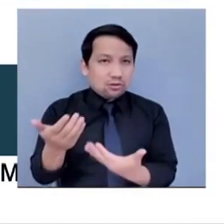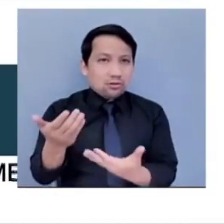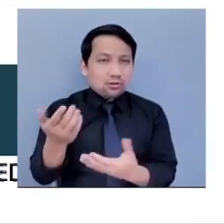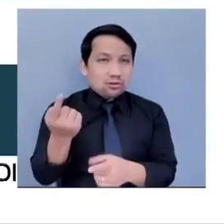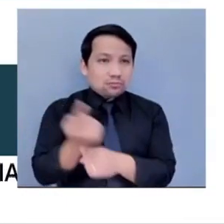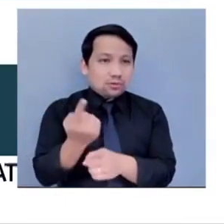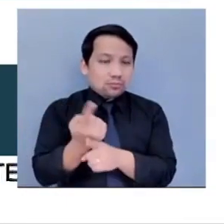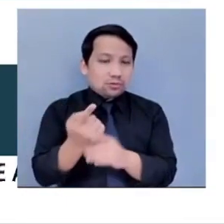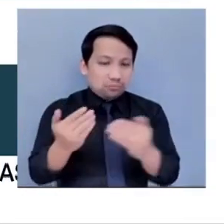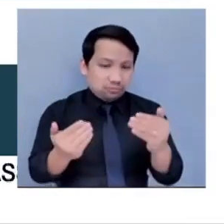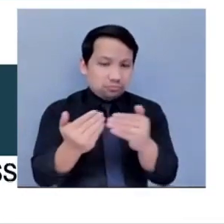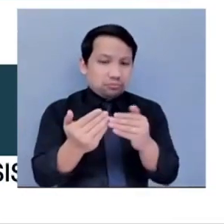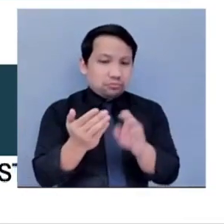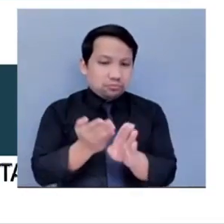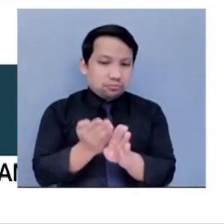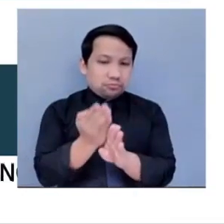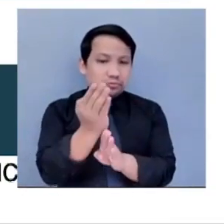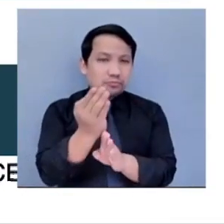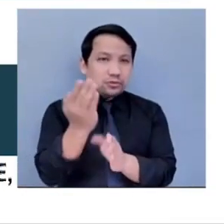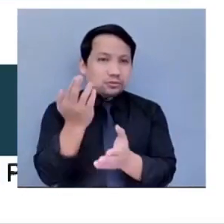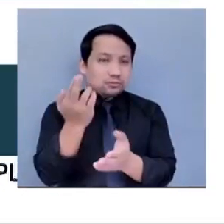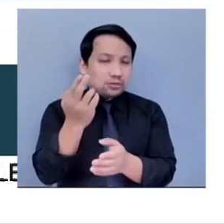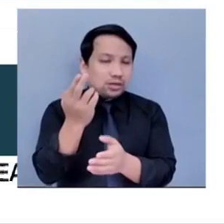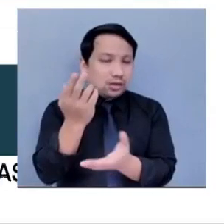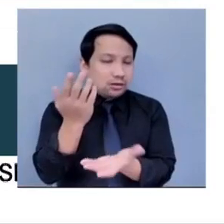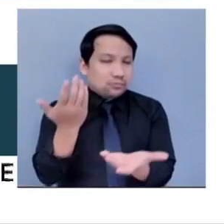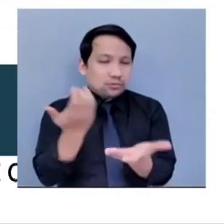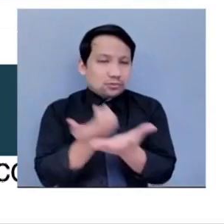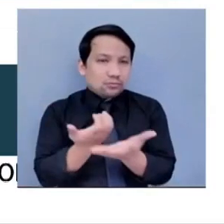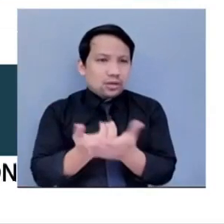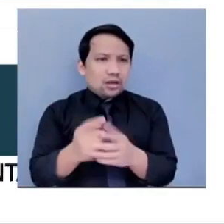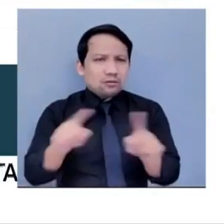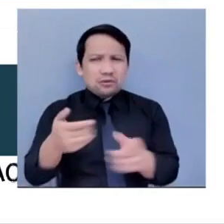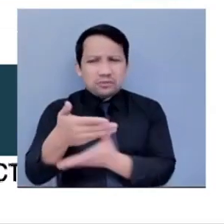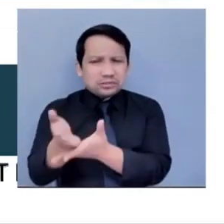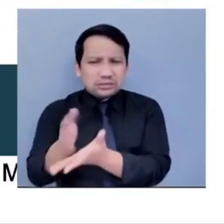path. We have to be kind of patient though with other areas of the economy, but